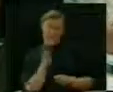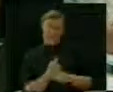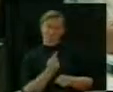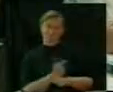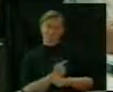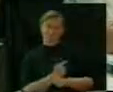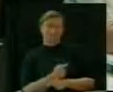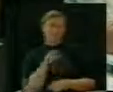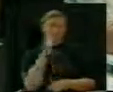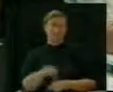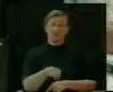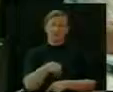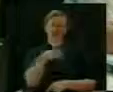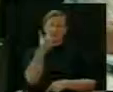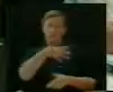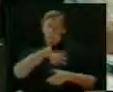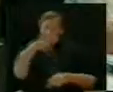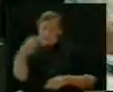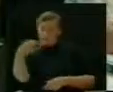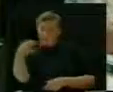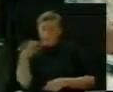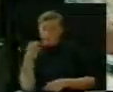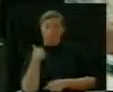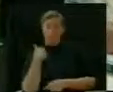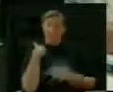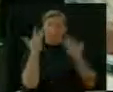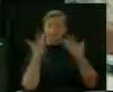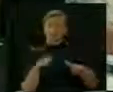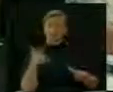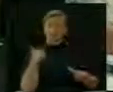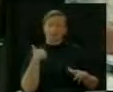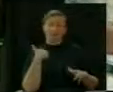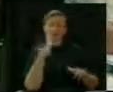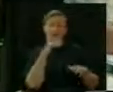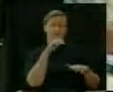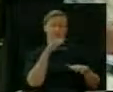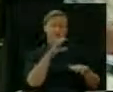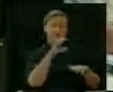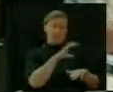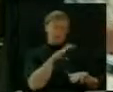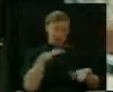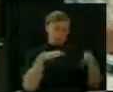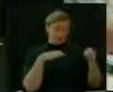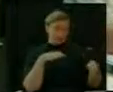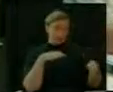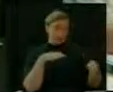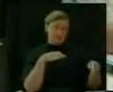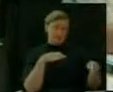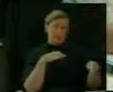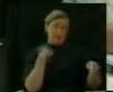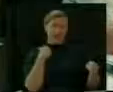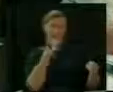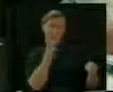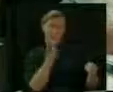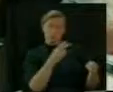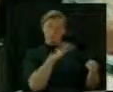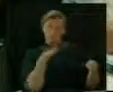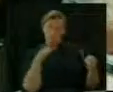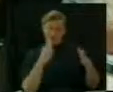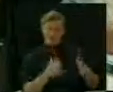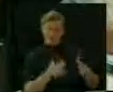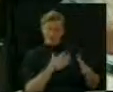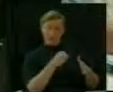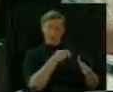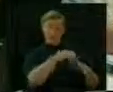tie doesn't work at all. You need outsiders. We have a committee that has two commissioners on it and